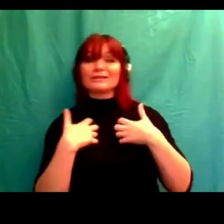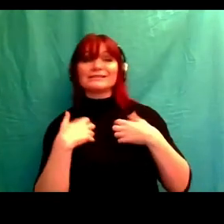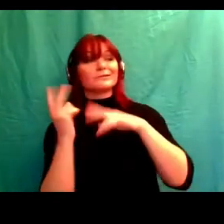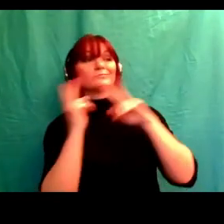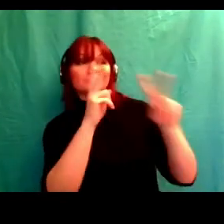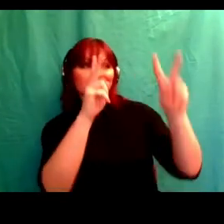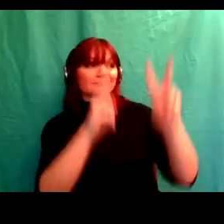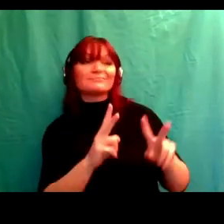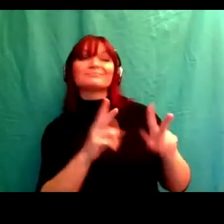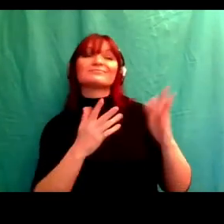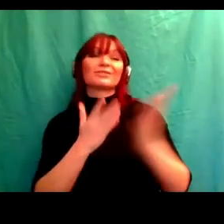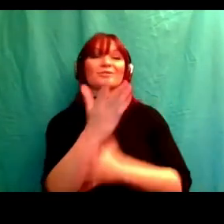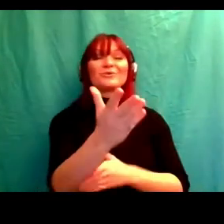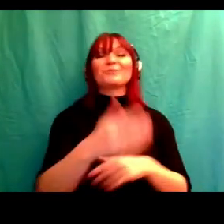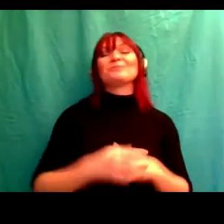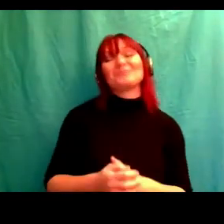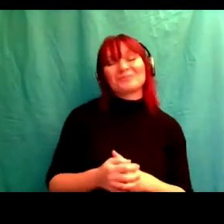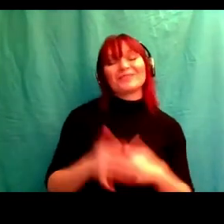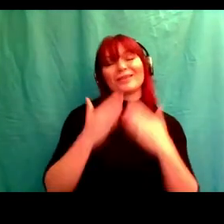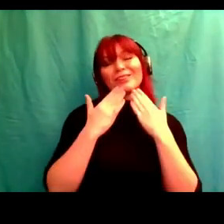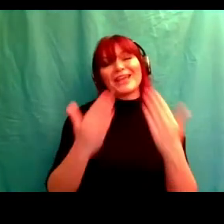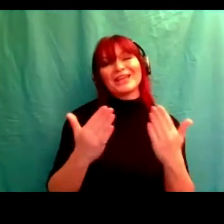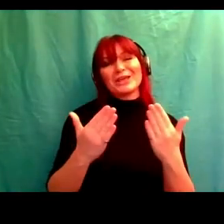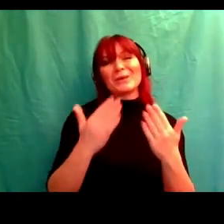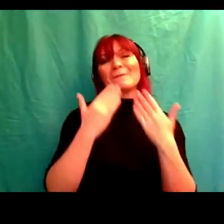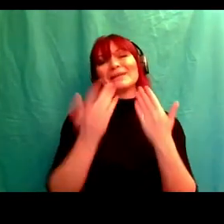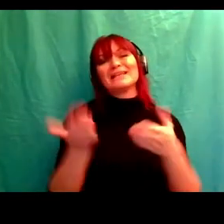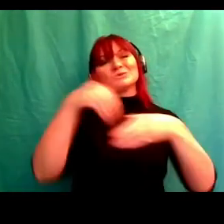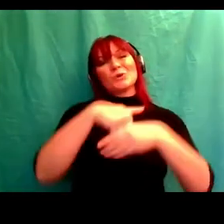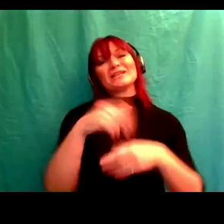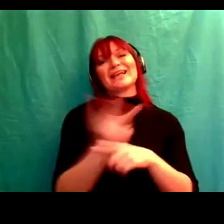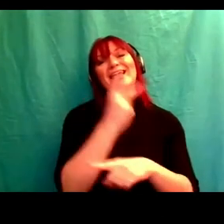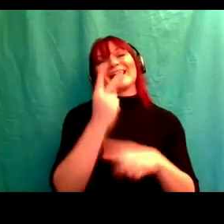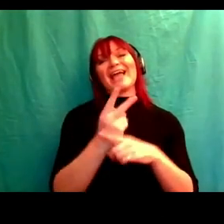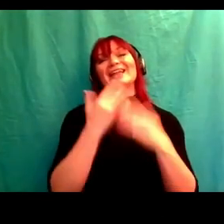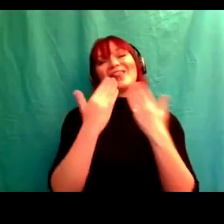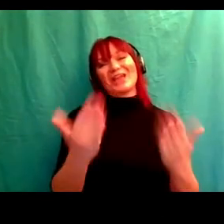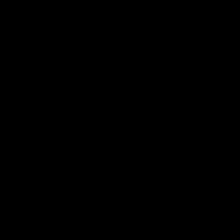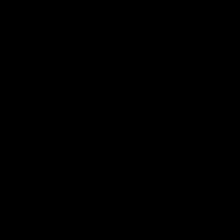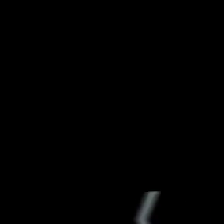conversation today. So thanks again, and please do join us again for our next online event.